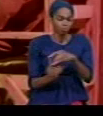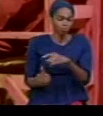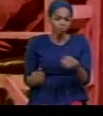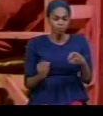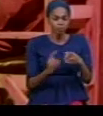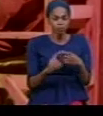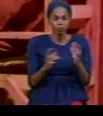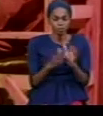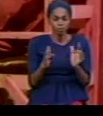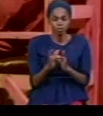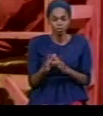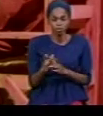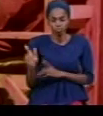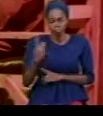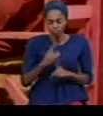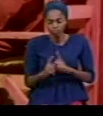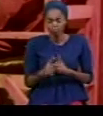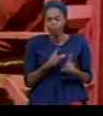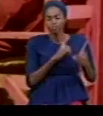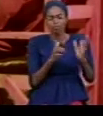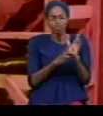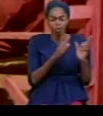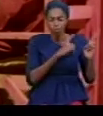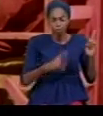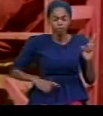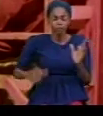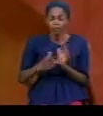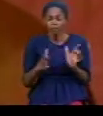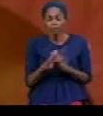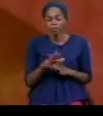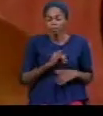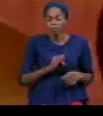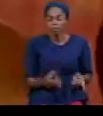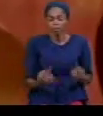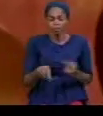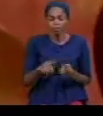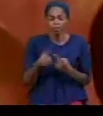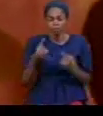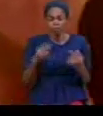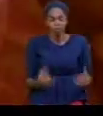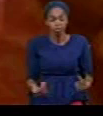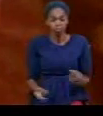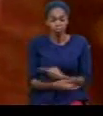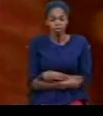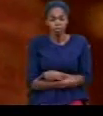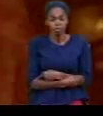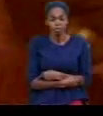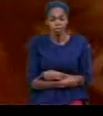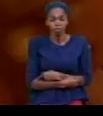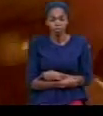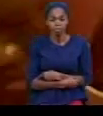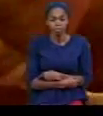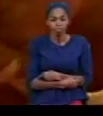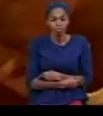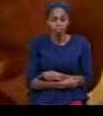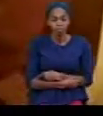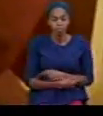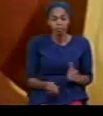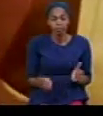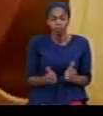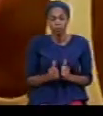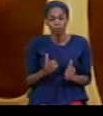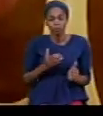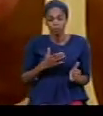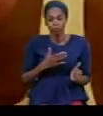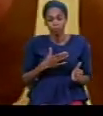Lord Jesus, I come to you today with my load of sin